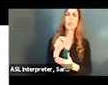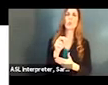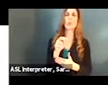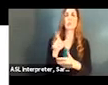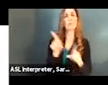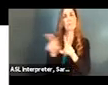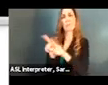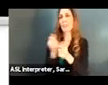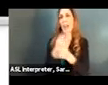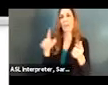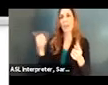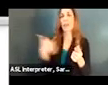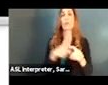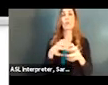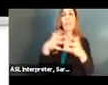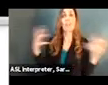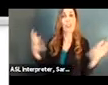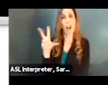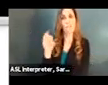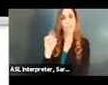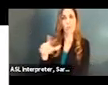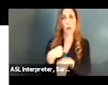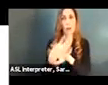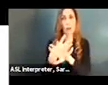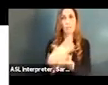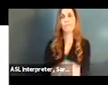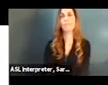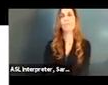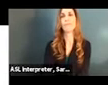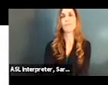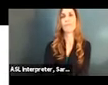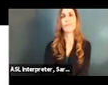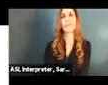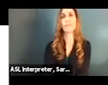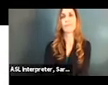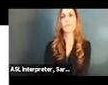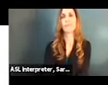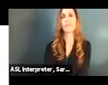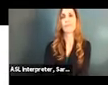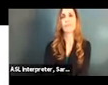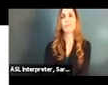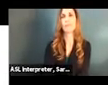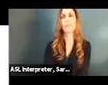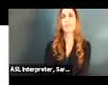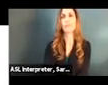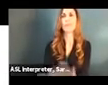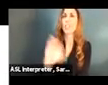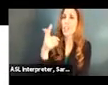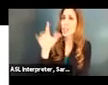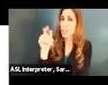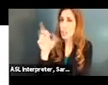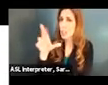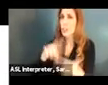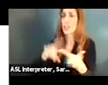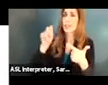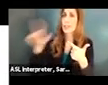everybody does, we do a lot virtually. And Chester and Delaware, Bucks, Montgomery, and Philadelphia counties,